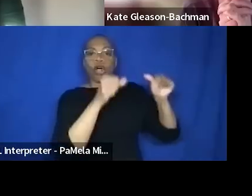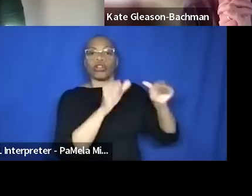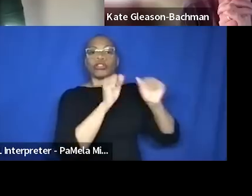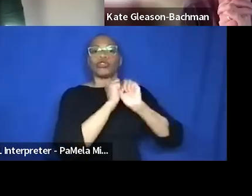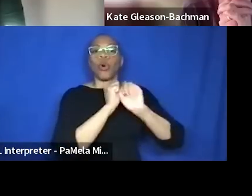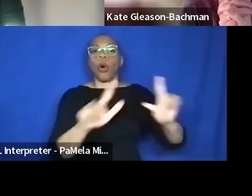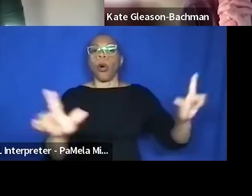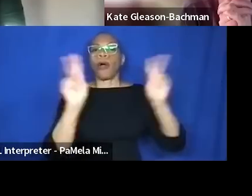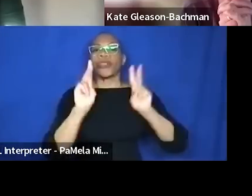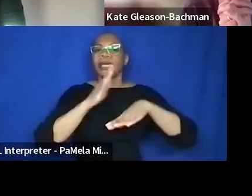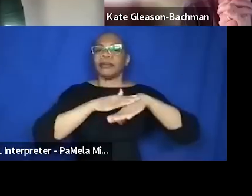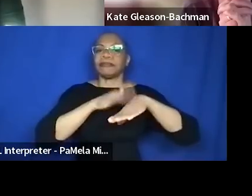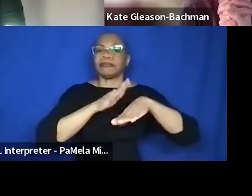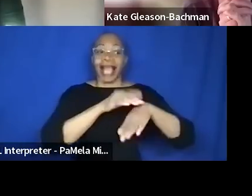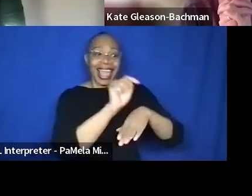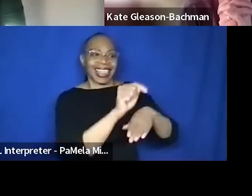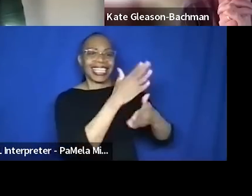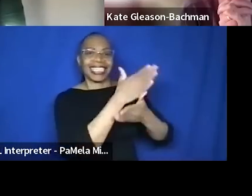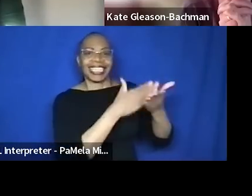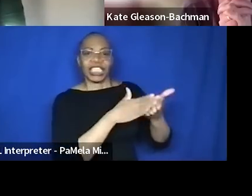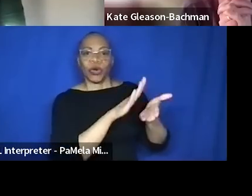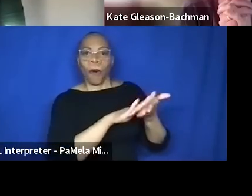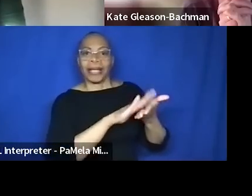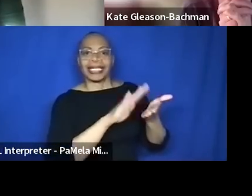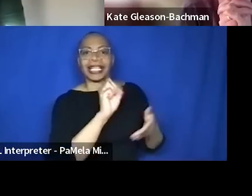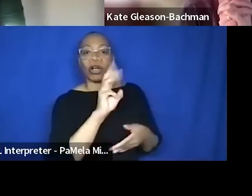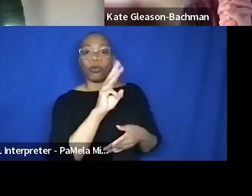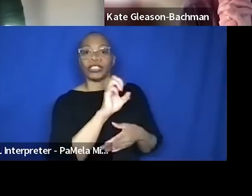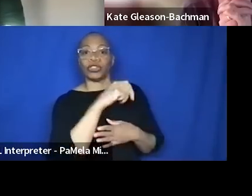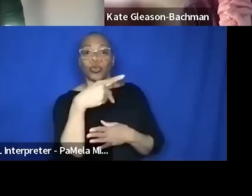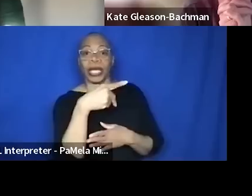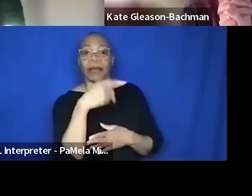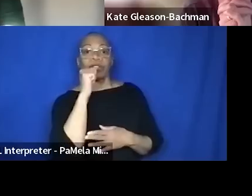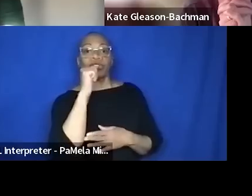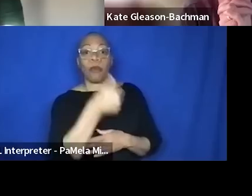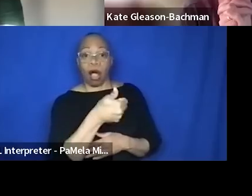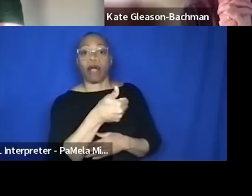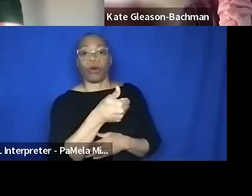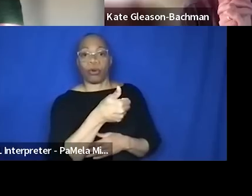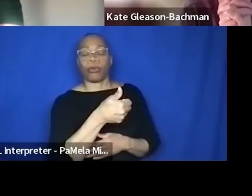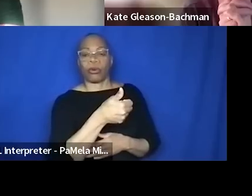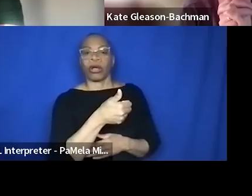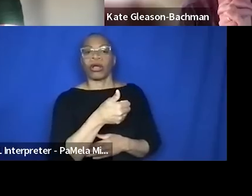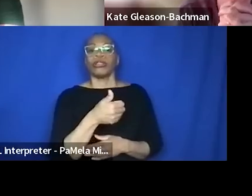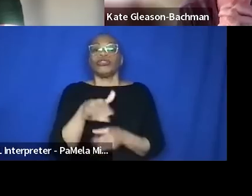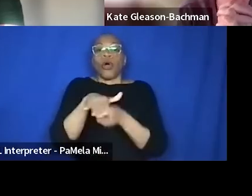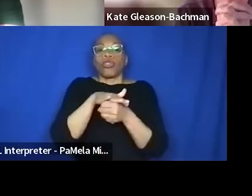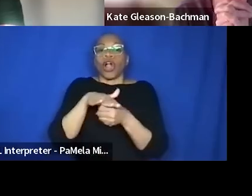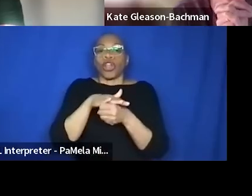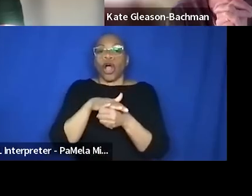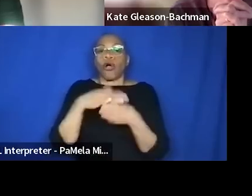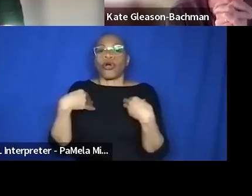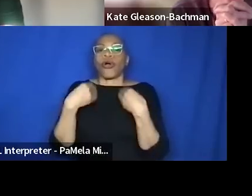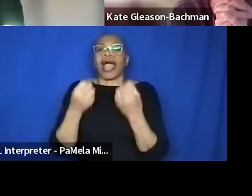everybody saying, this section is going to be cleaned out tomorrow, be cleared out. And then so with the local helping